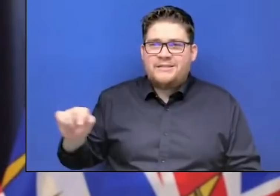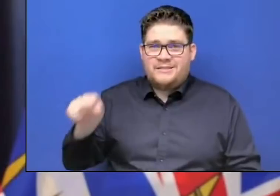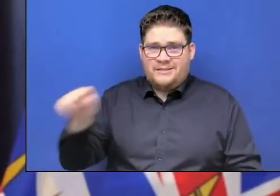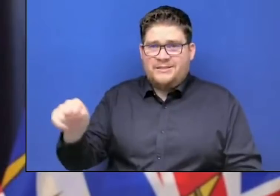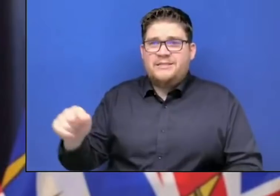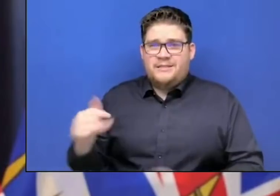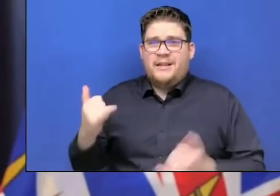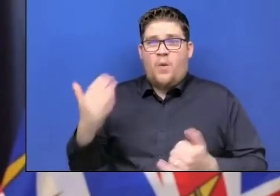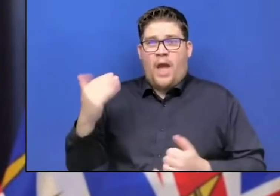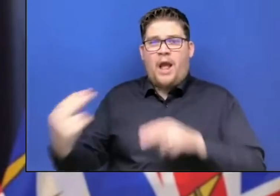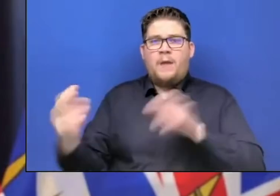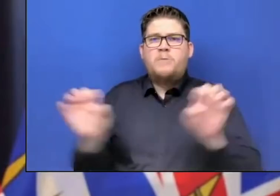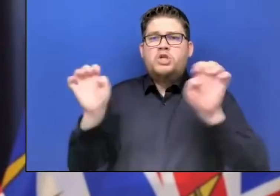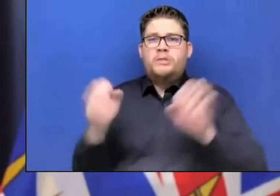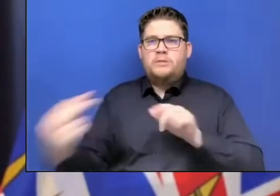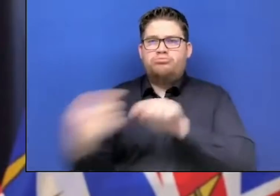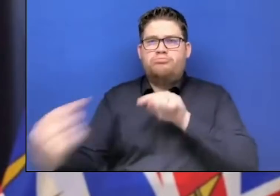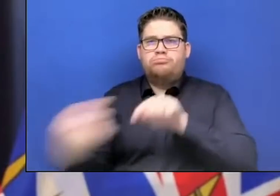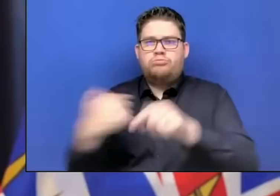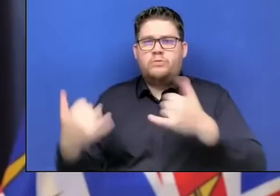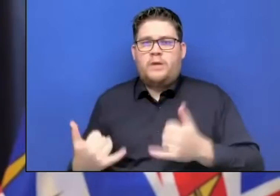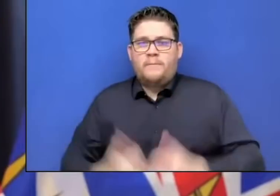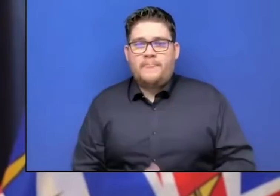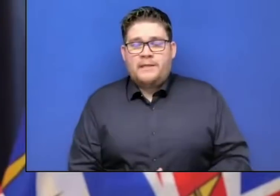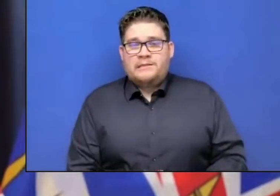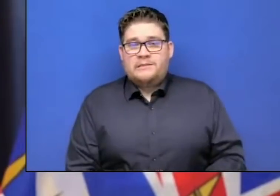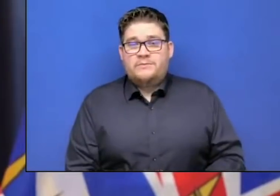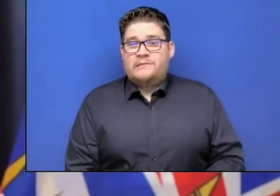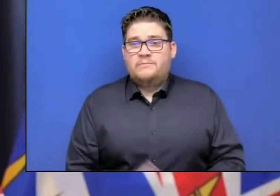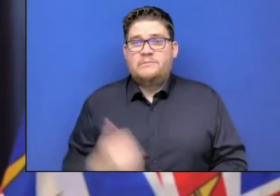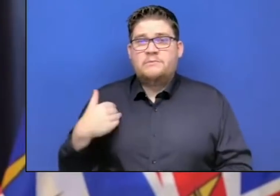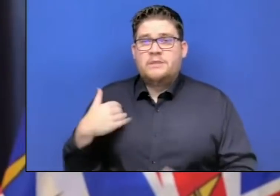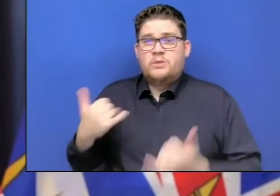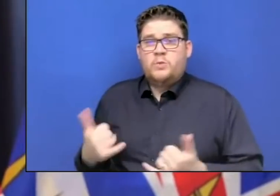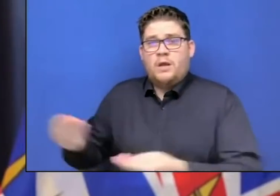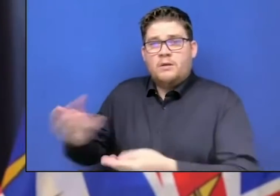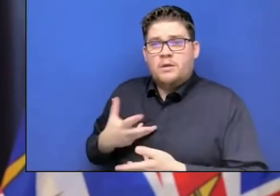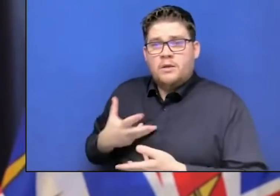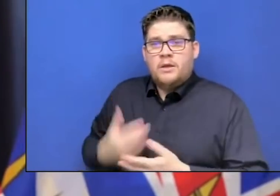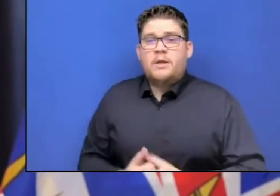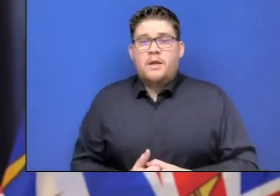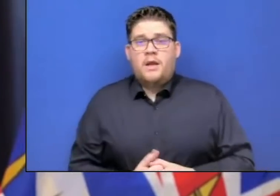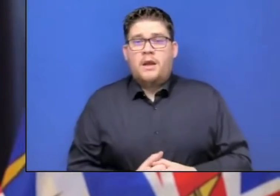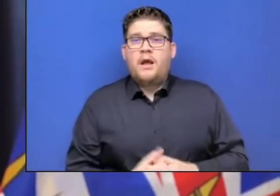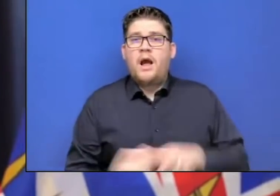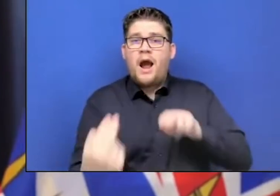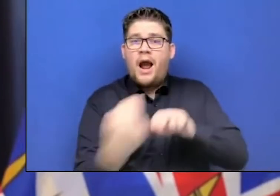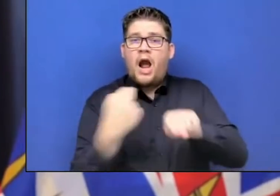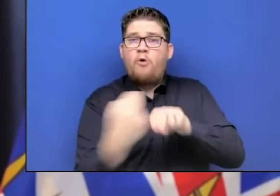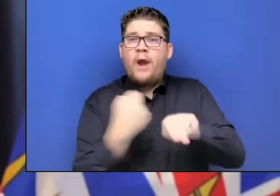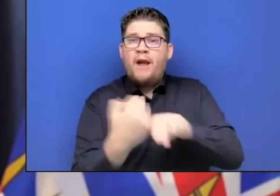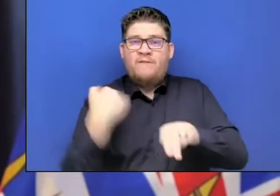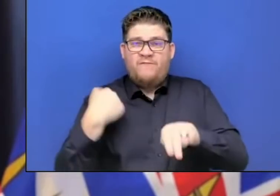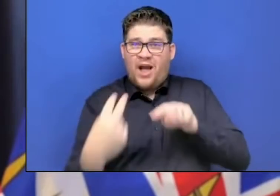announce that as a couple of hours ago, that has opened up to single-lane alternating traffic. But again, for